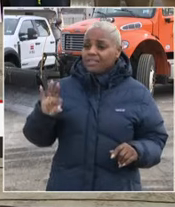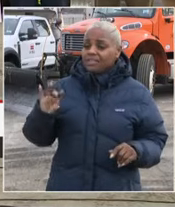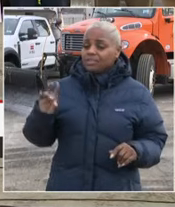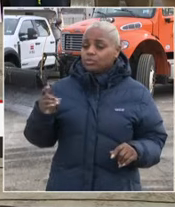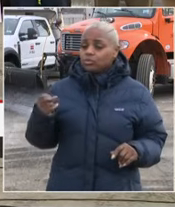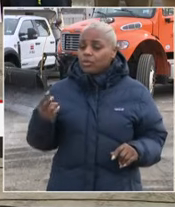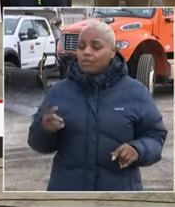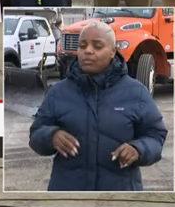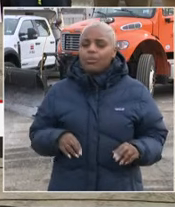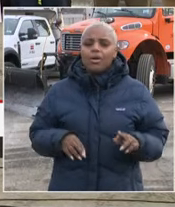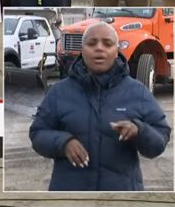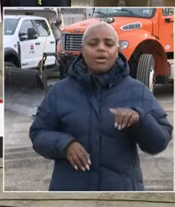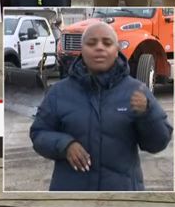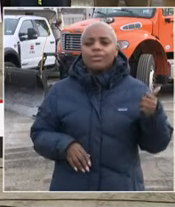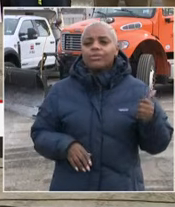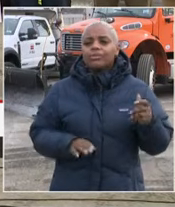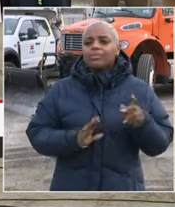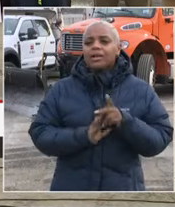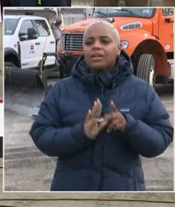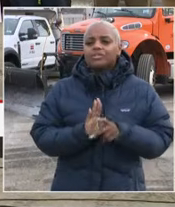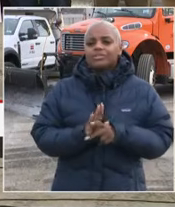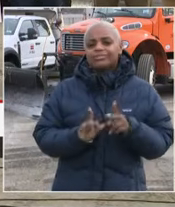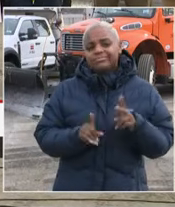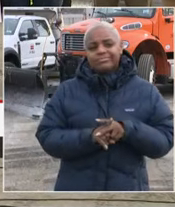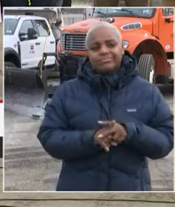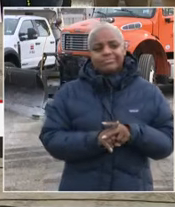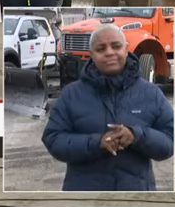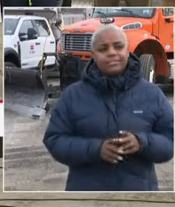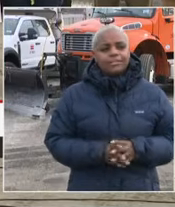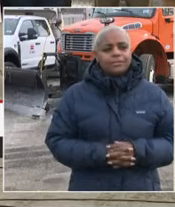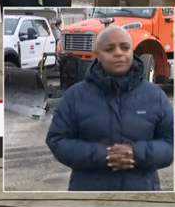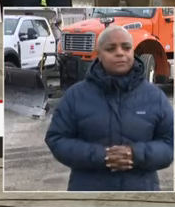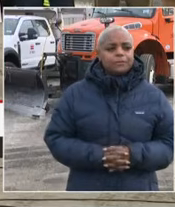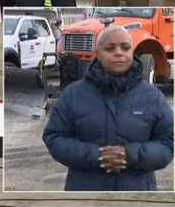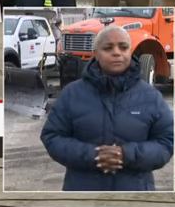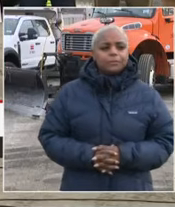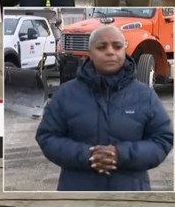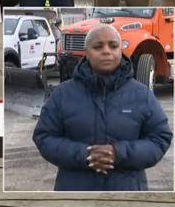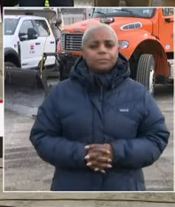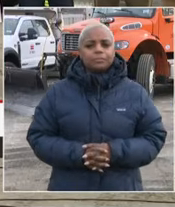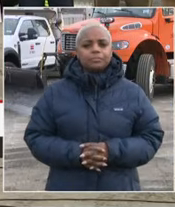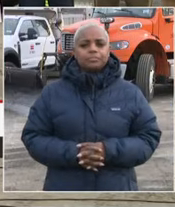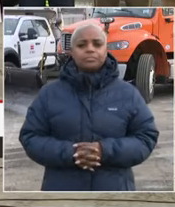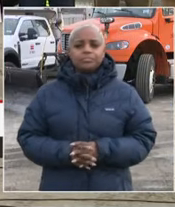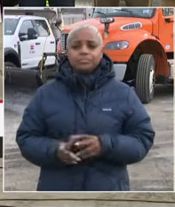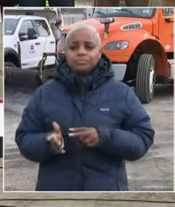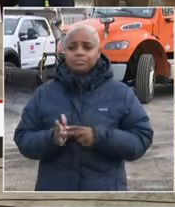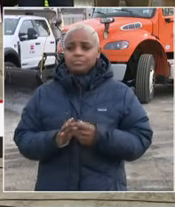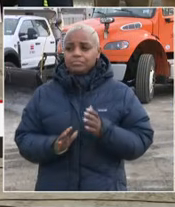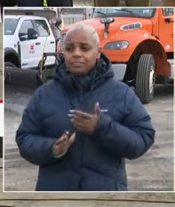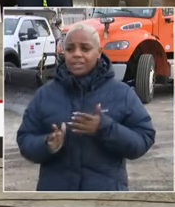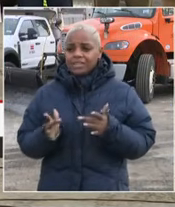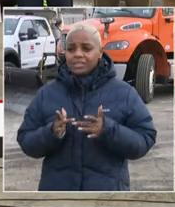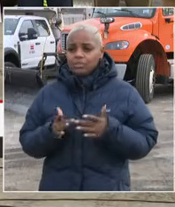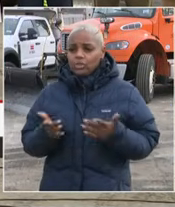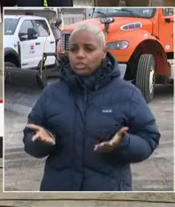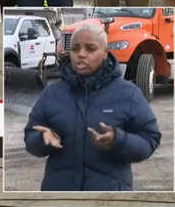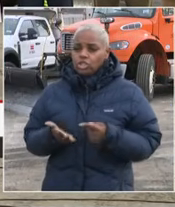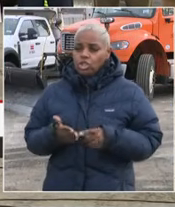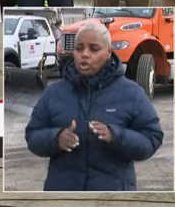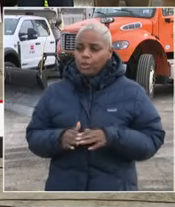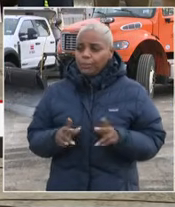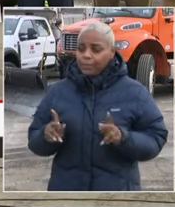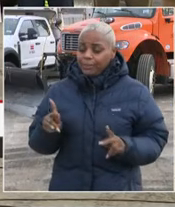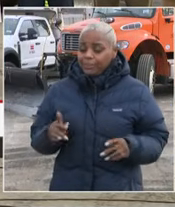So the purpose of us continuing to do outreach is to check on folks. So in some cases,